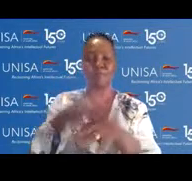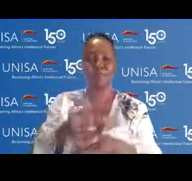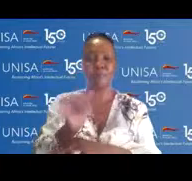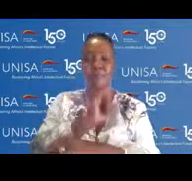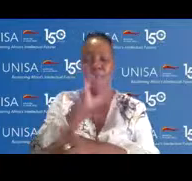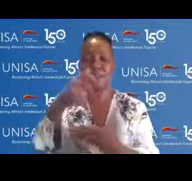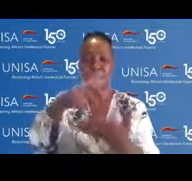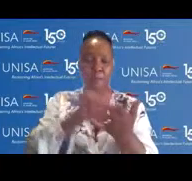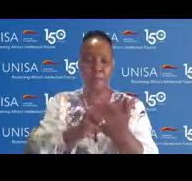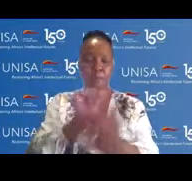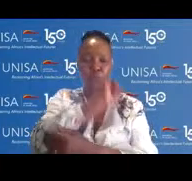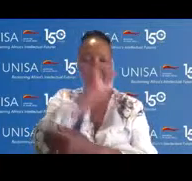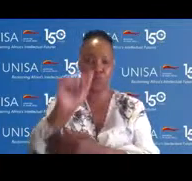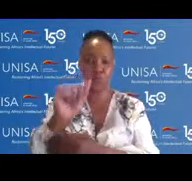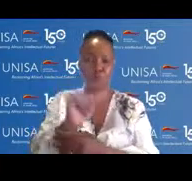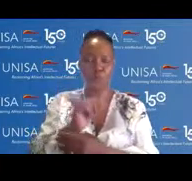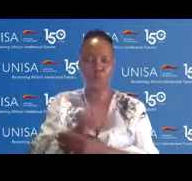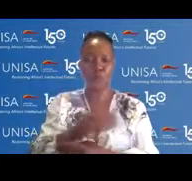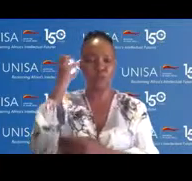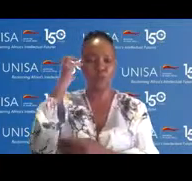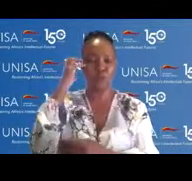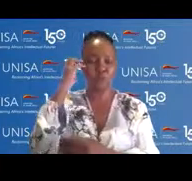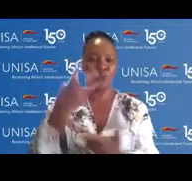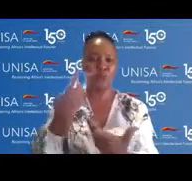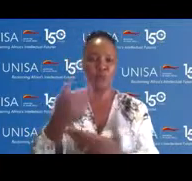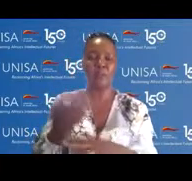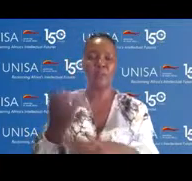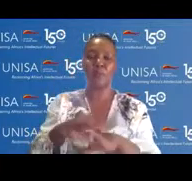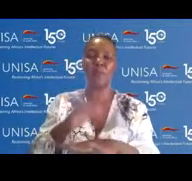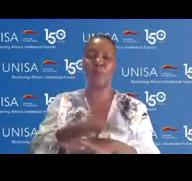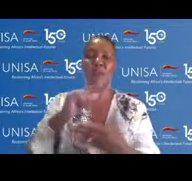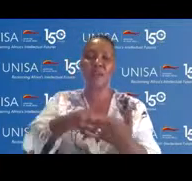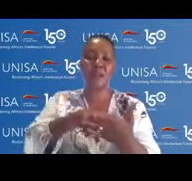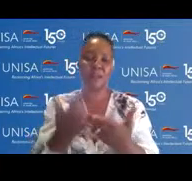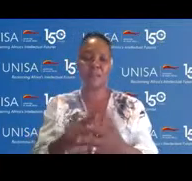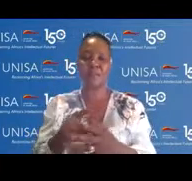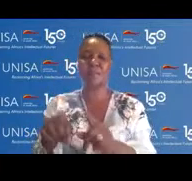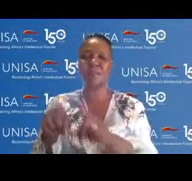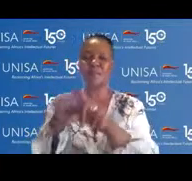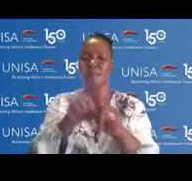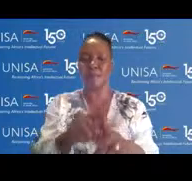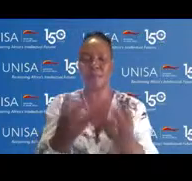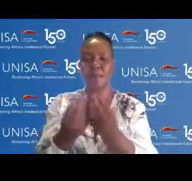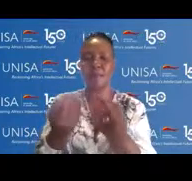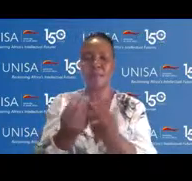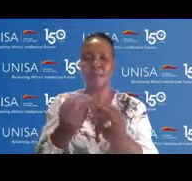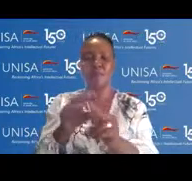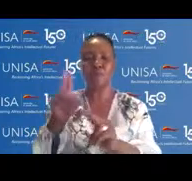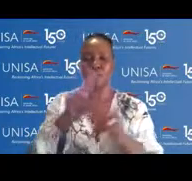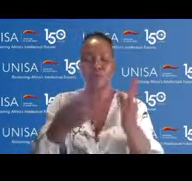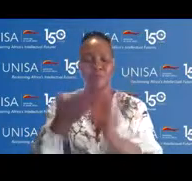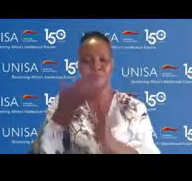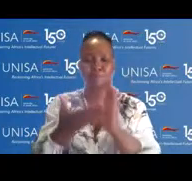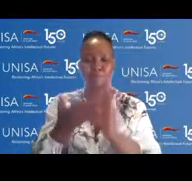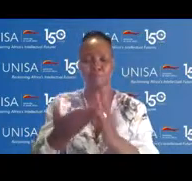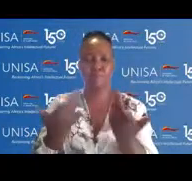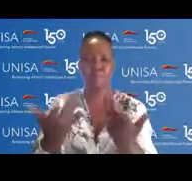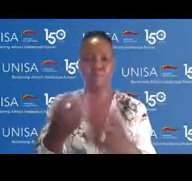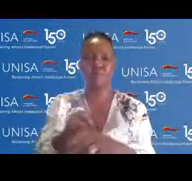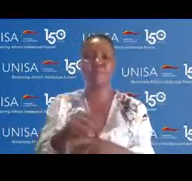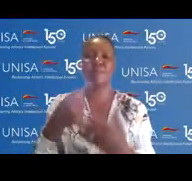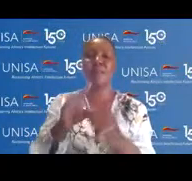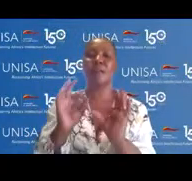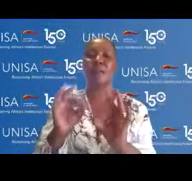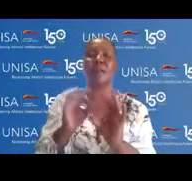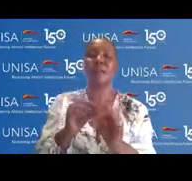as much as your laptops, guys. Similar things you're going to look for. All right, so there's a beautiful